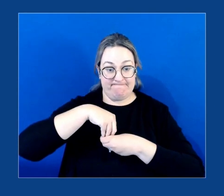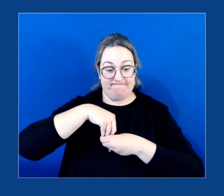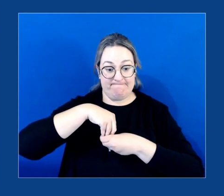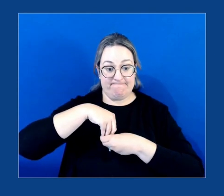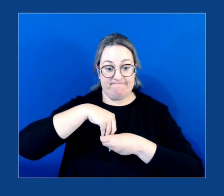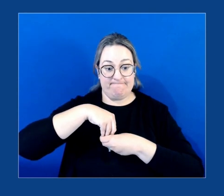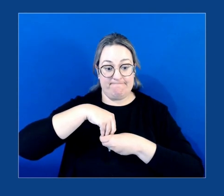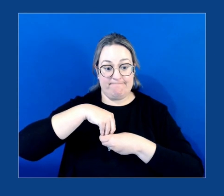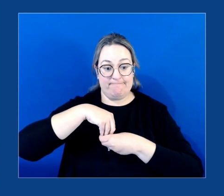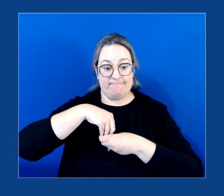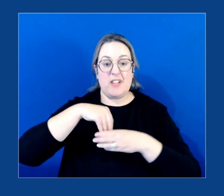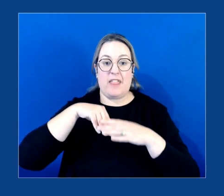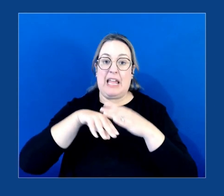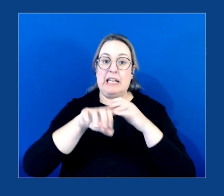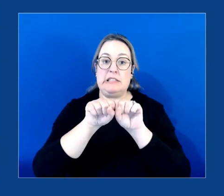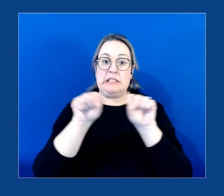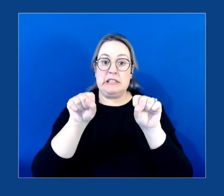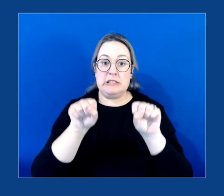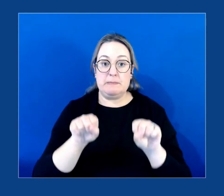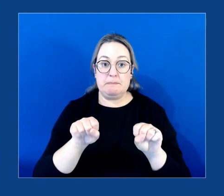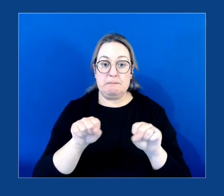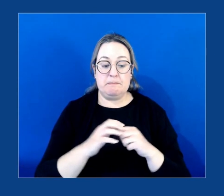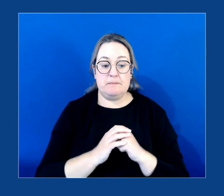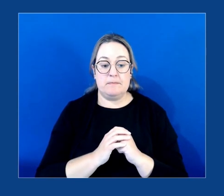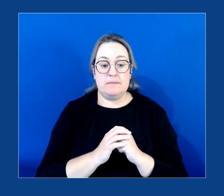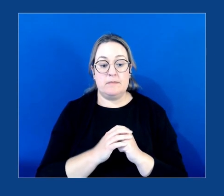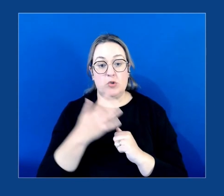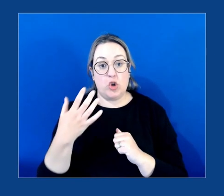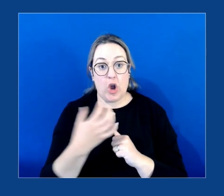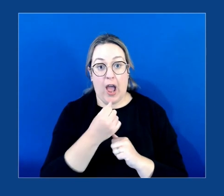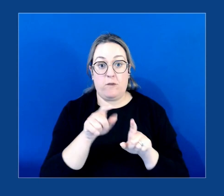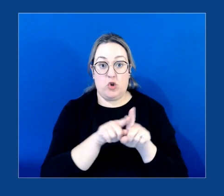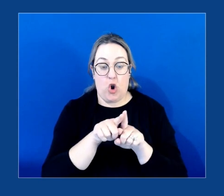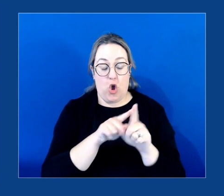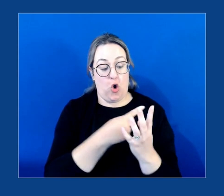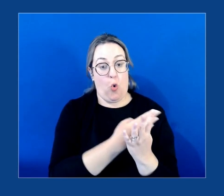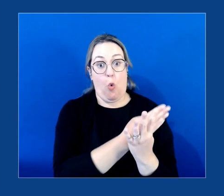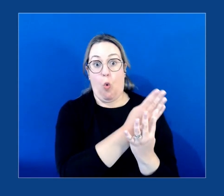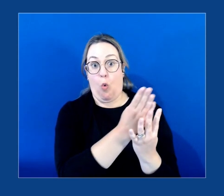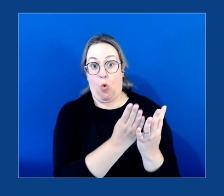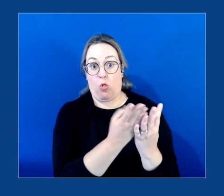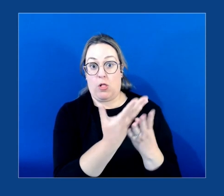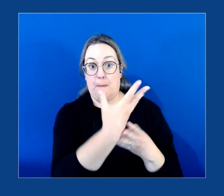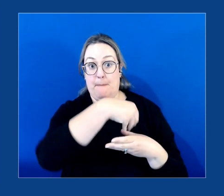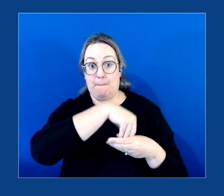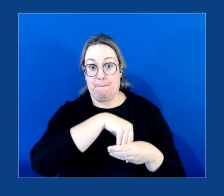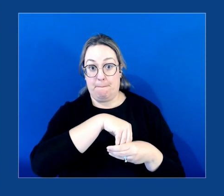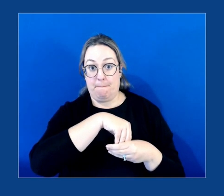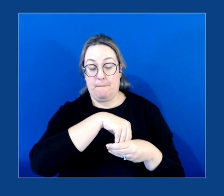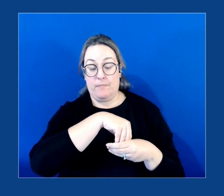system. But, you know, you have to learn them because they, what I consider